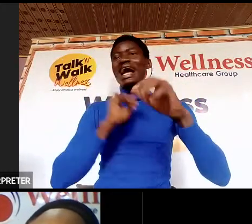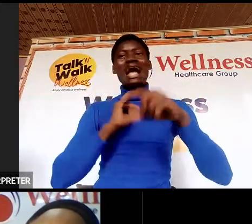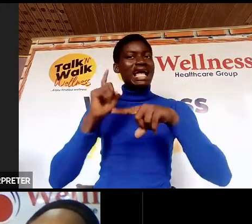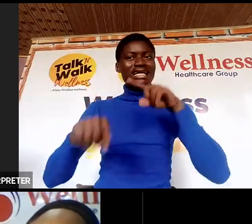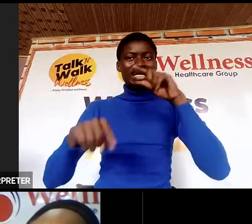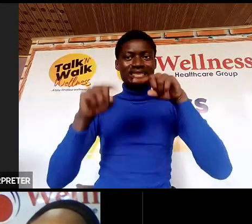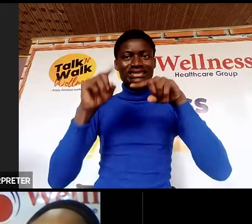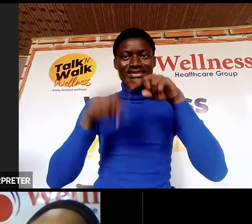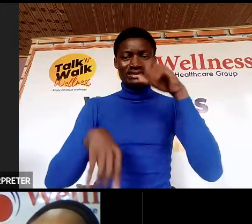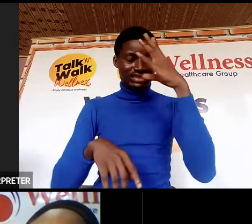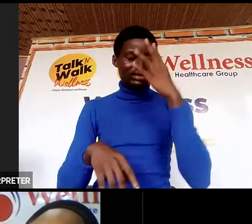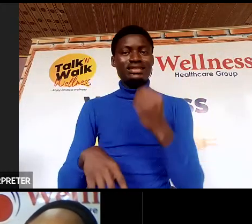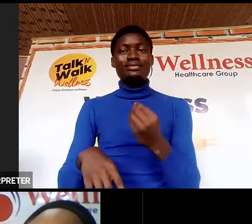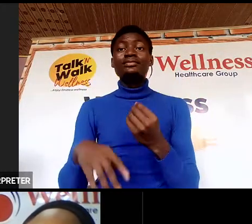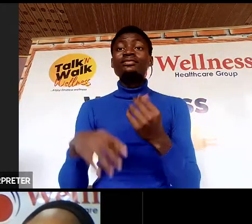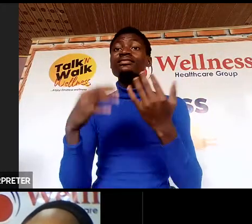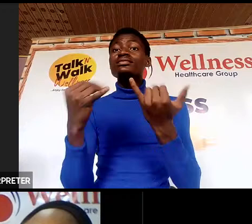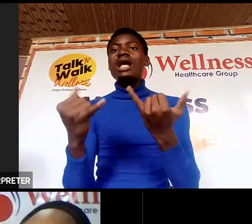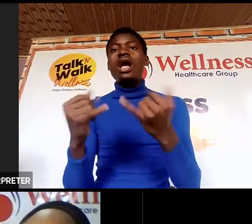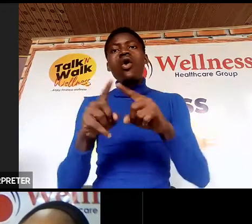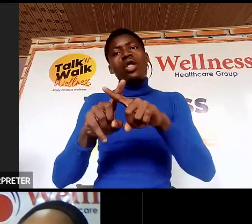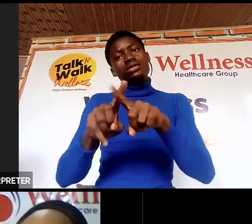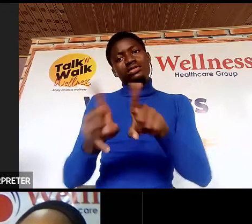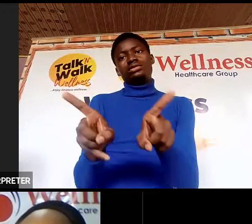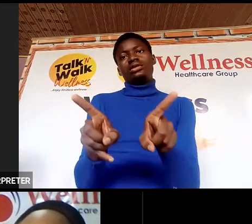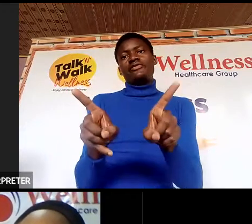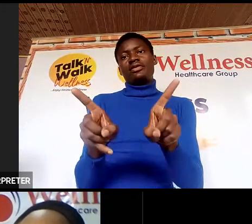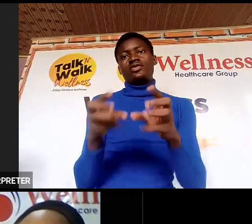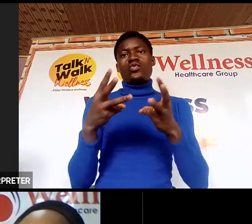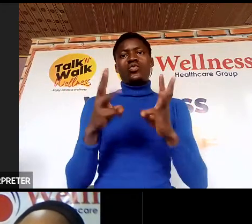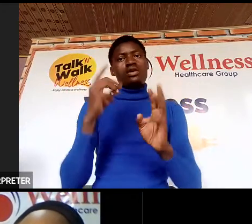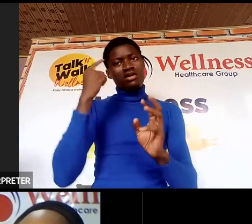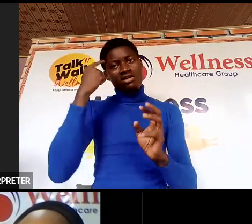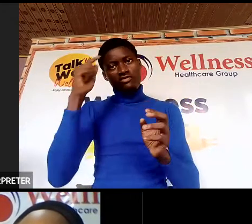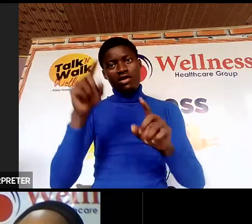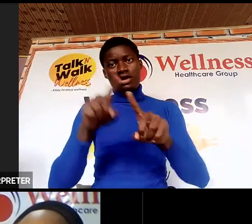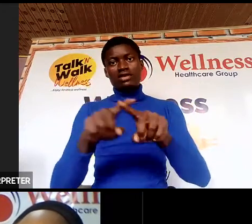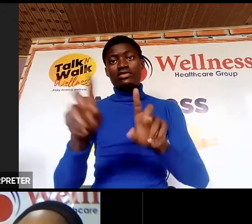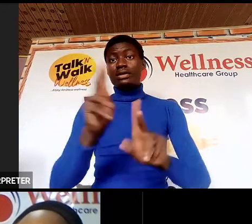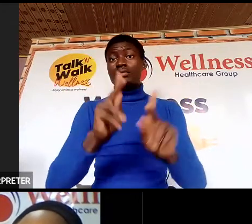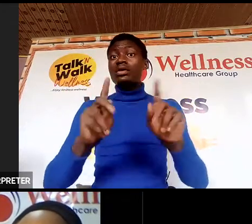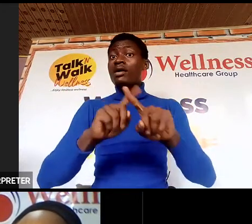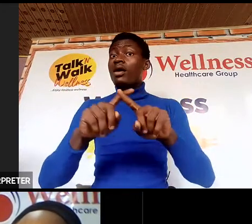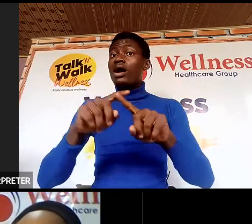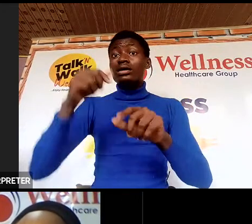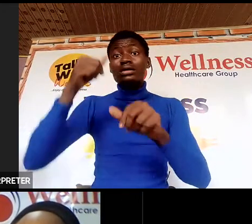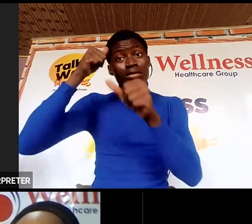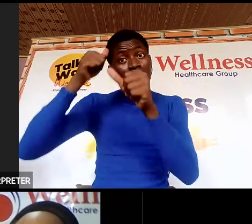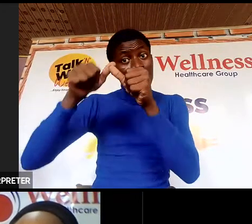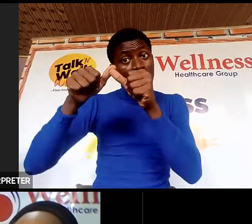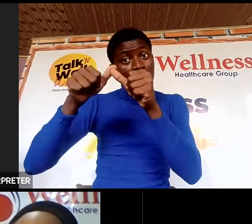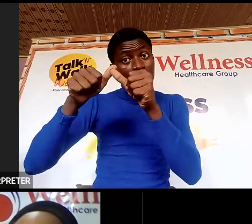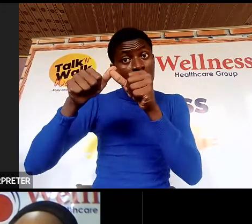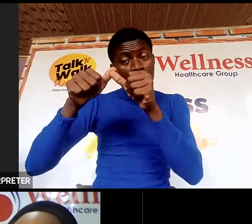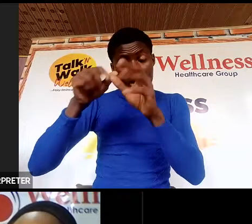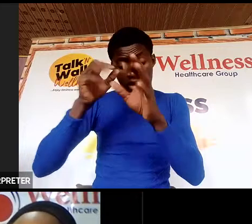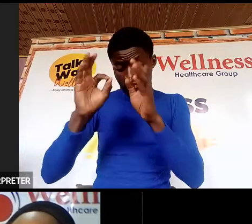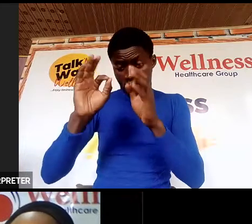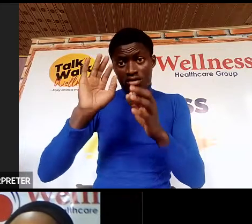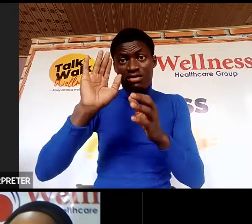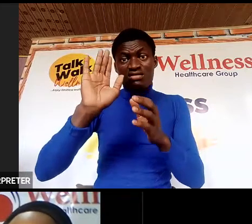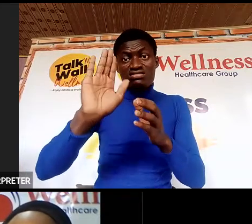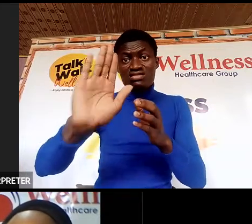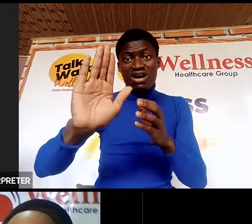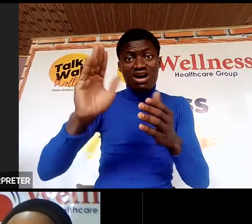people. But bearing in mind that leaving your money as cash, the money itself may be losing value. You get the real value,